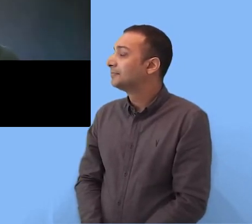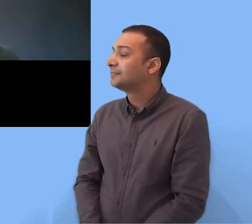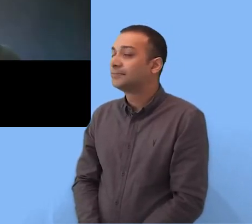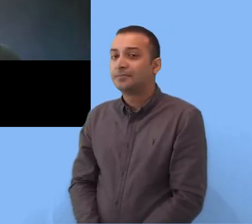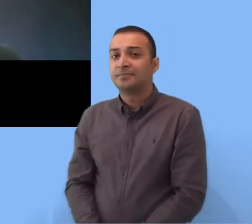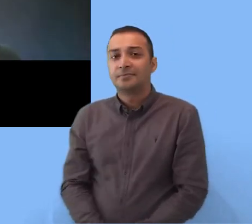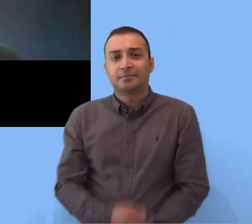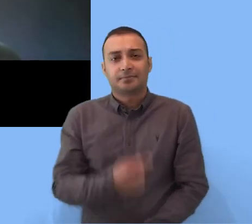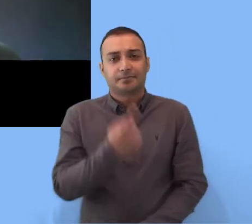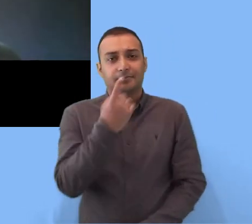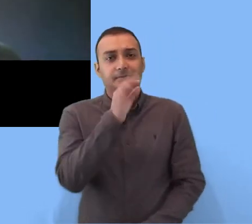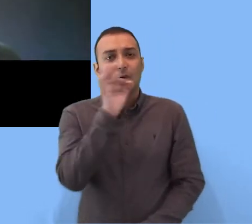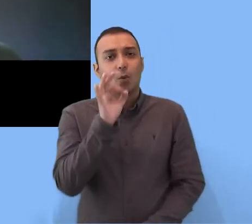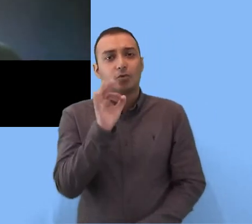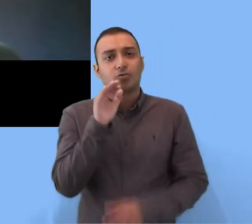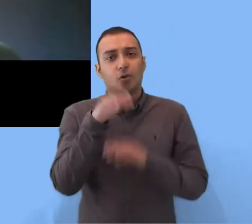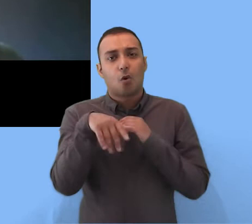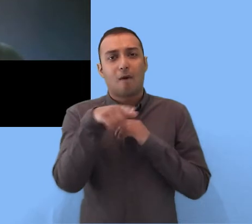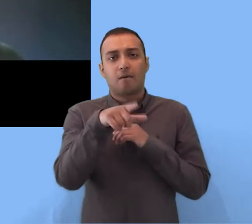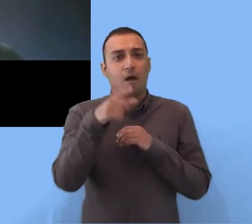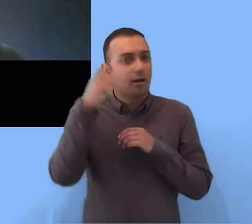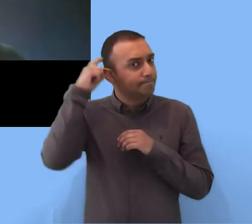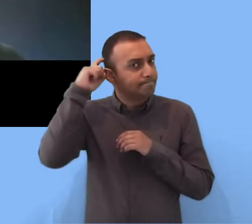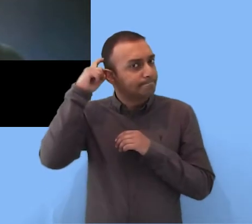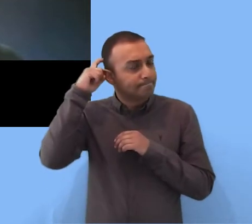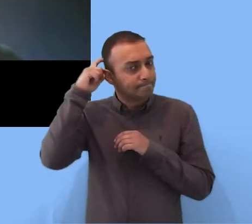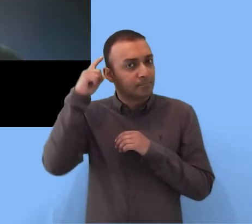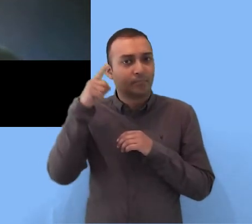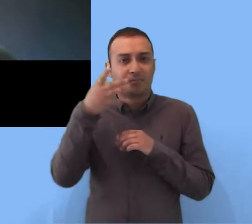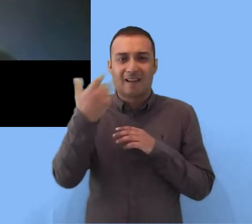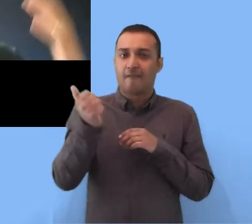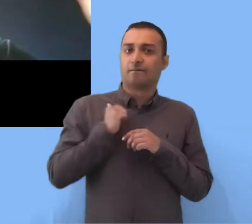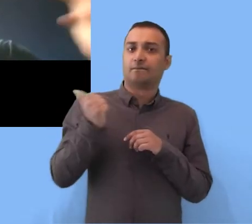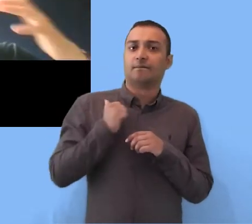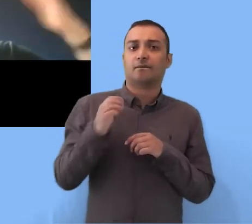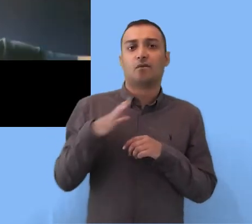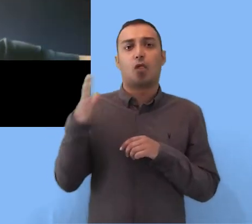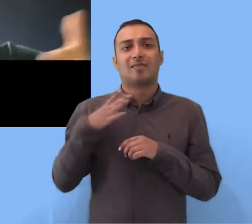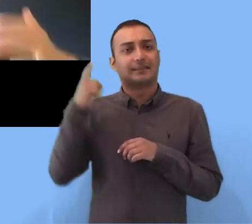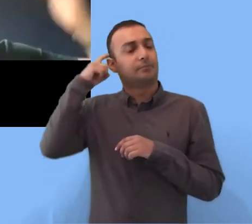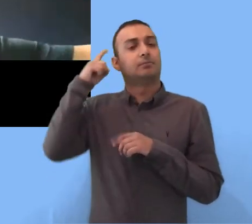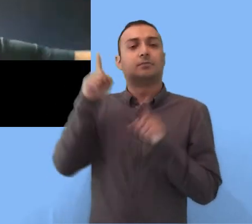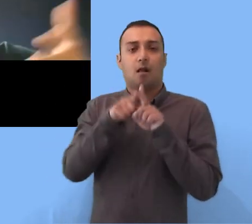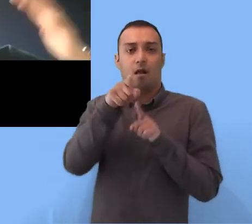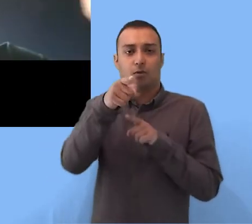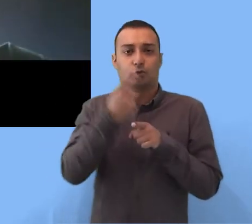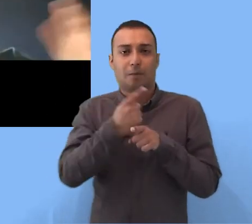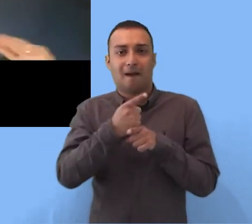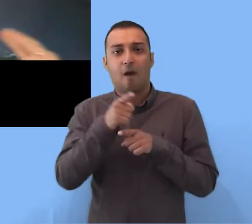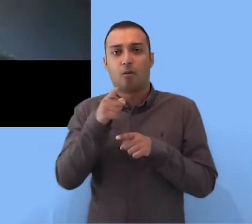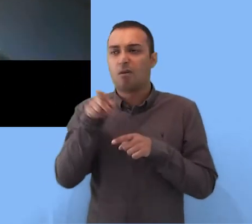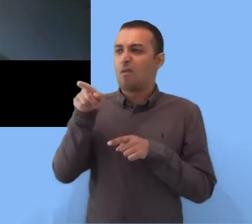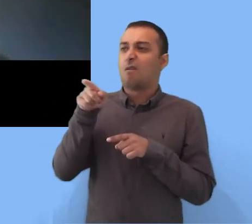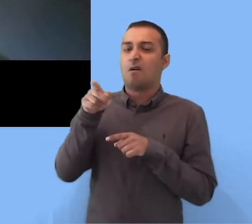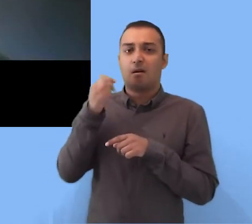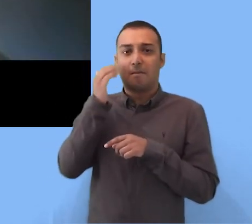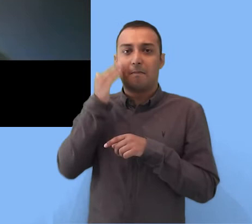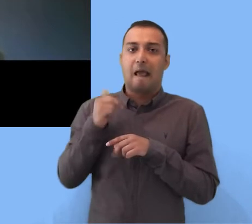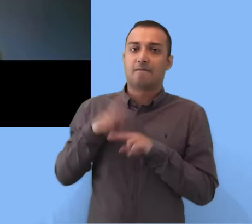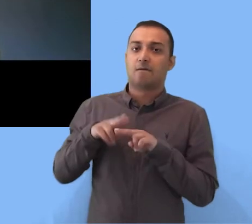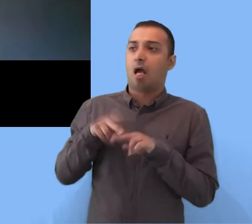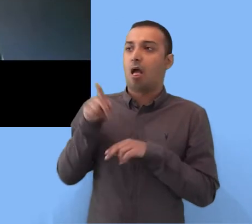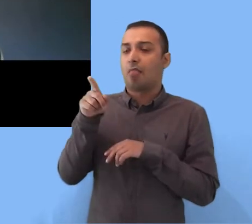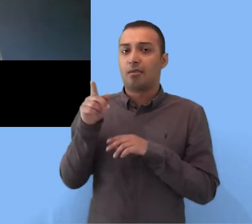about managing preconceptions, and just because they're a Black dad, don't think this of them, or however